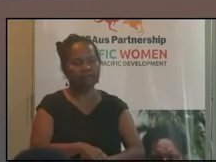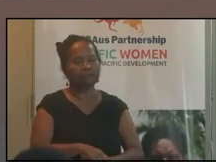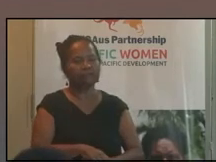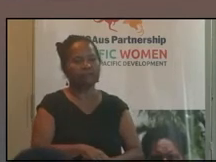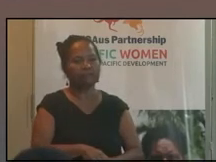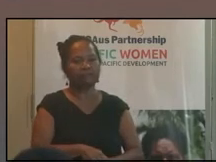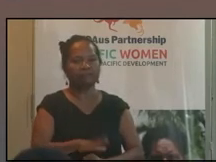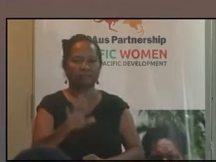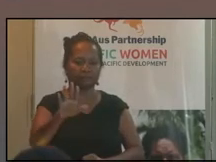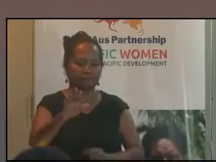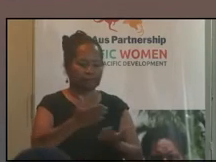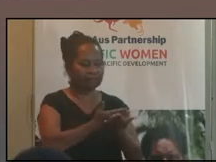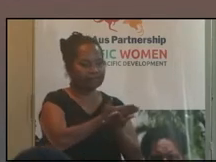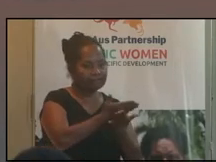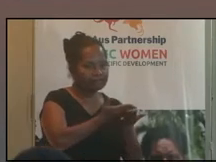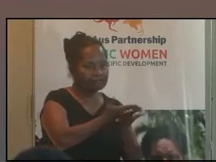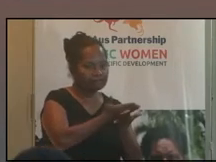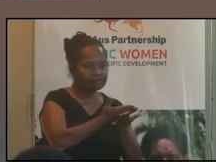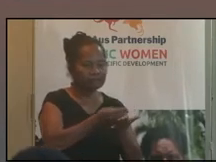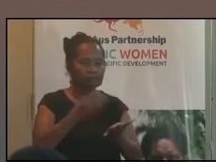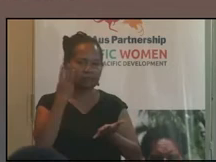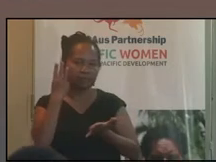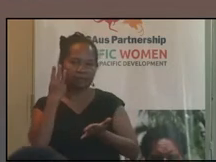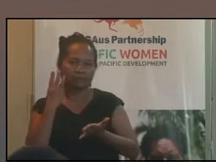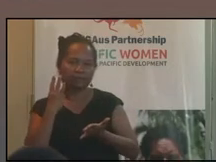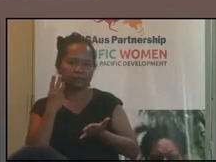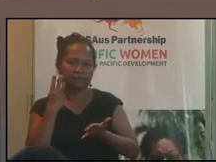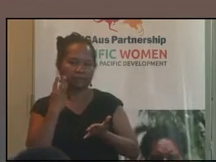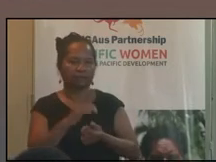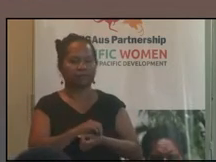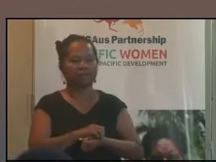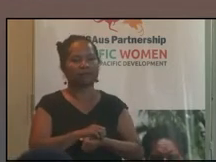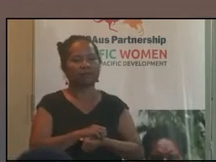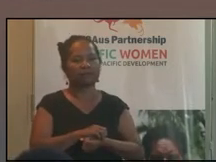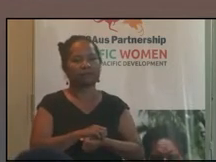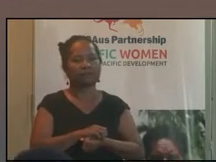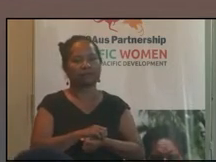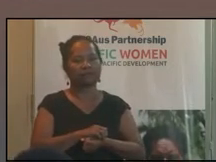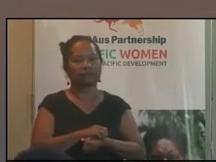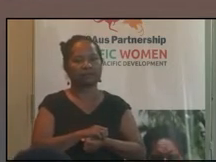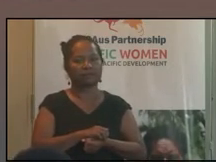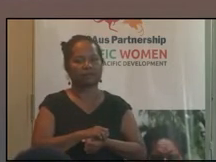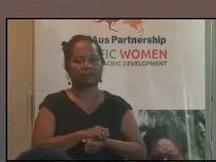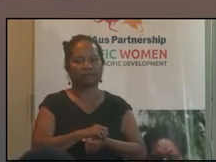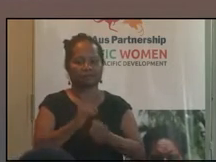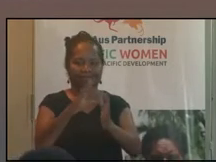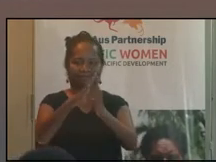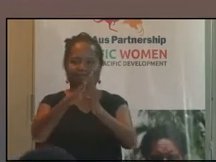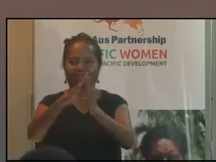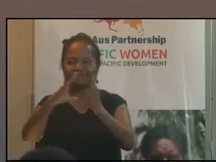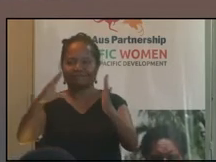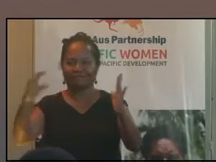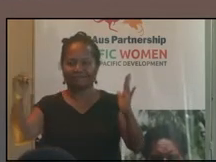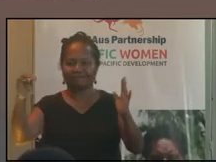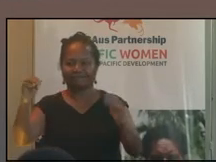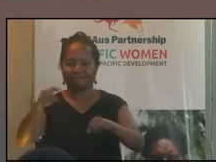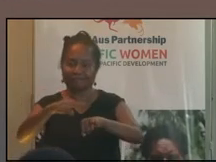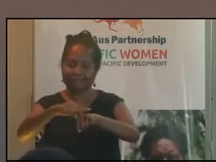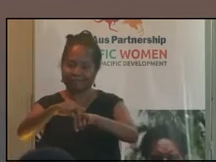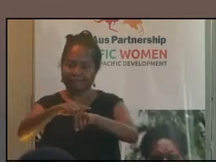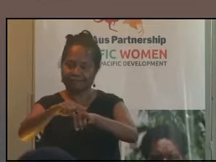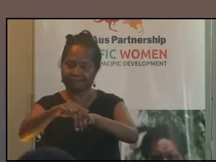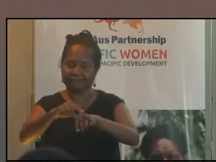Teresa, your research focuses on women's presence and vote share in PNG's election history. I contested